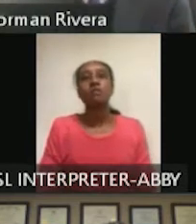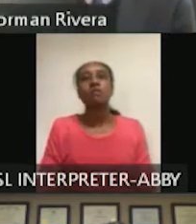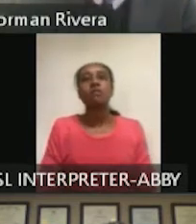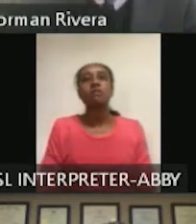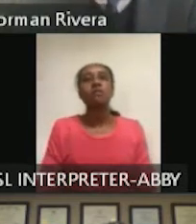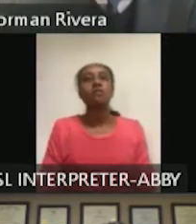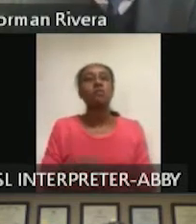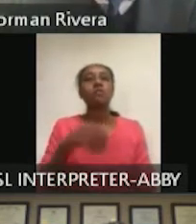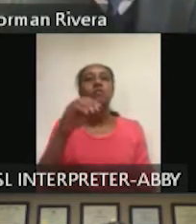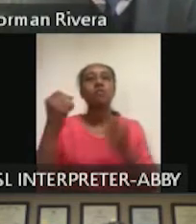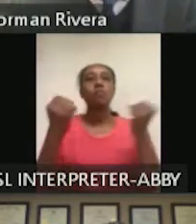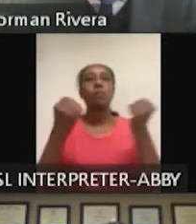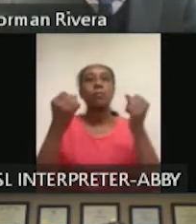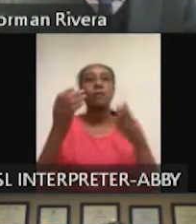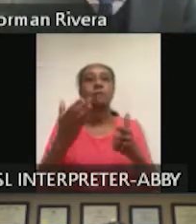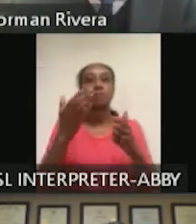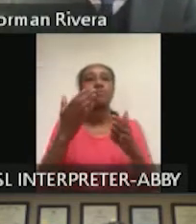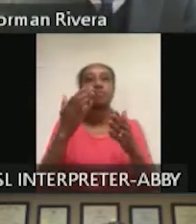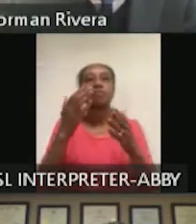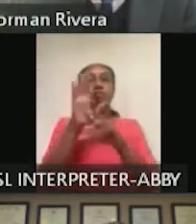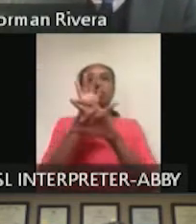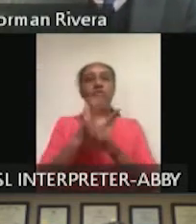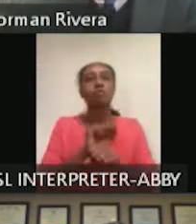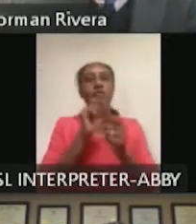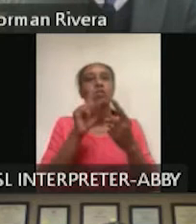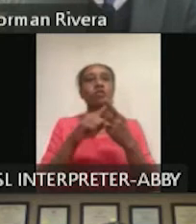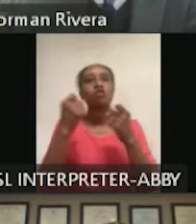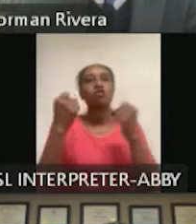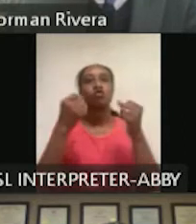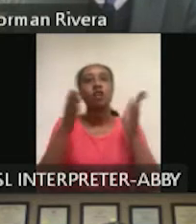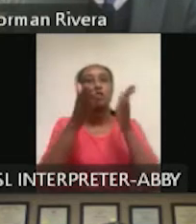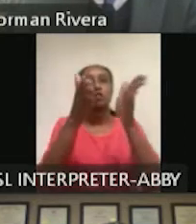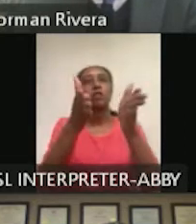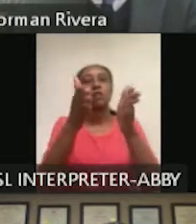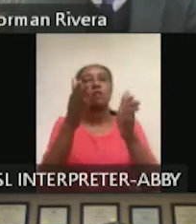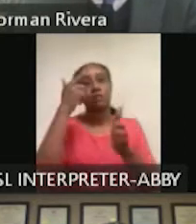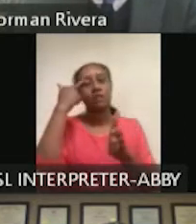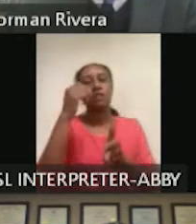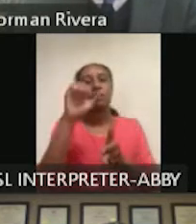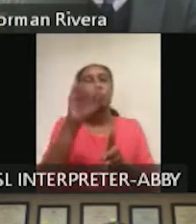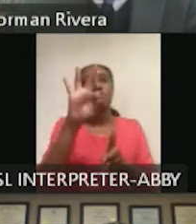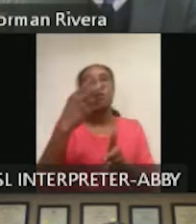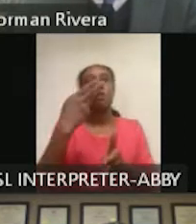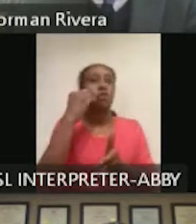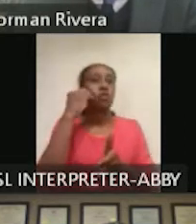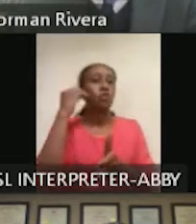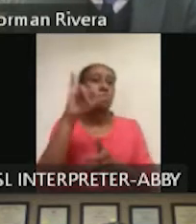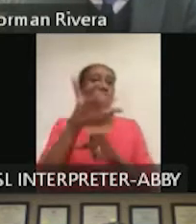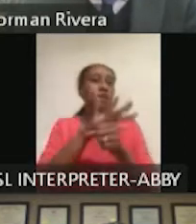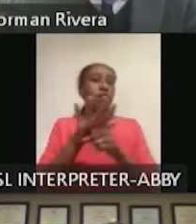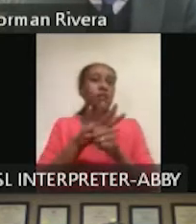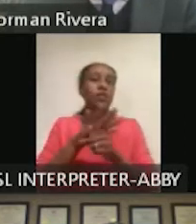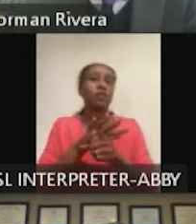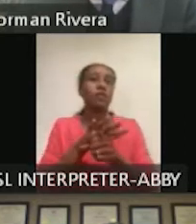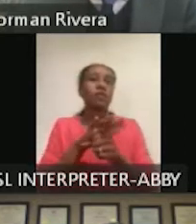Motorists are used to encountering driveways on Suitland Road, given the existing single-family detached homes in this area,